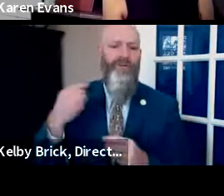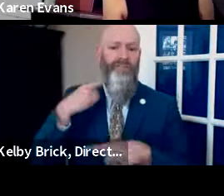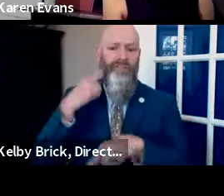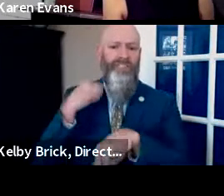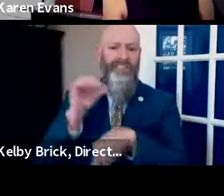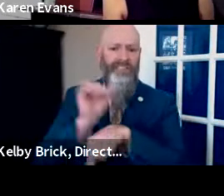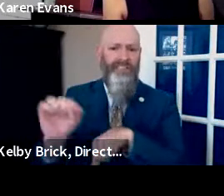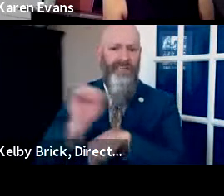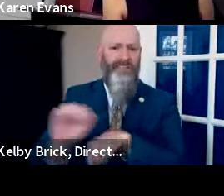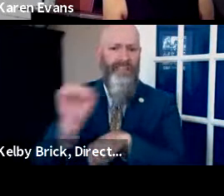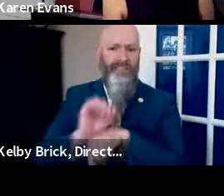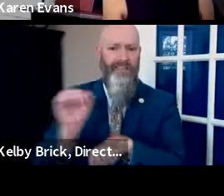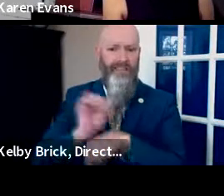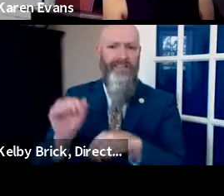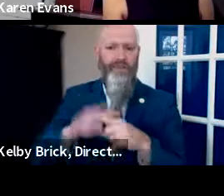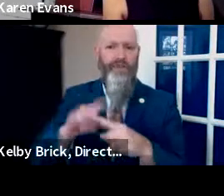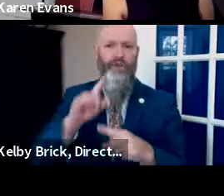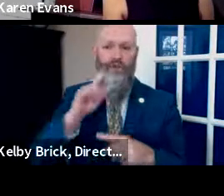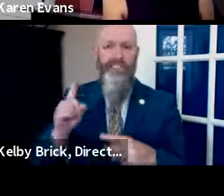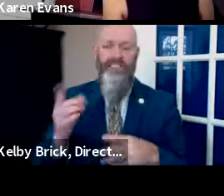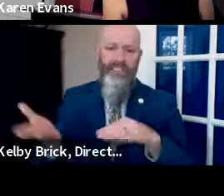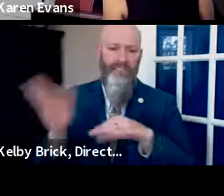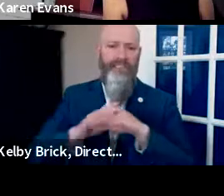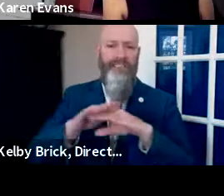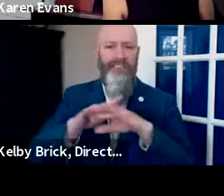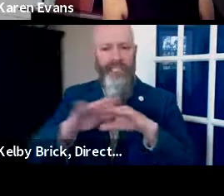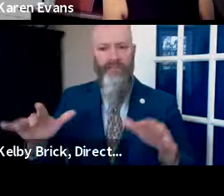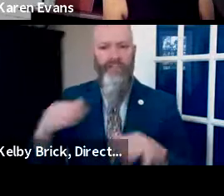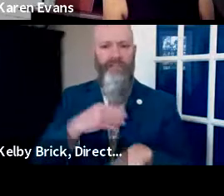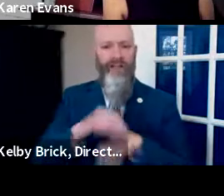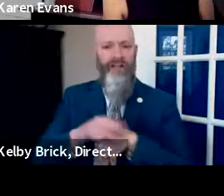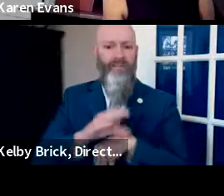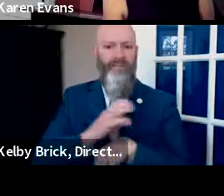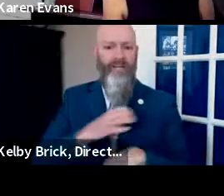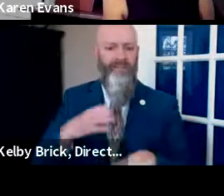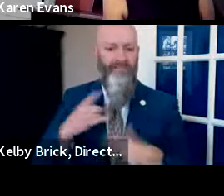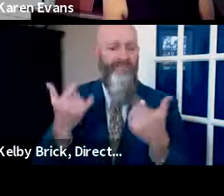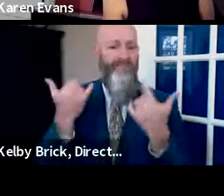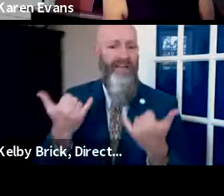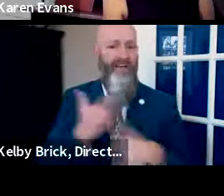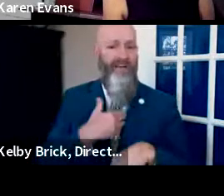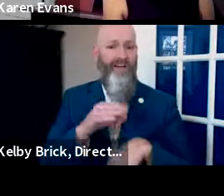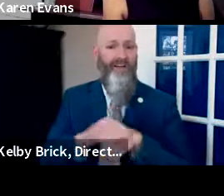diverse council, which helps aid our work to the community.